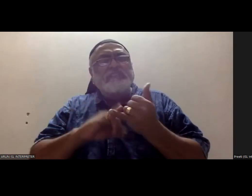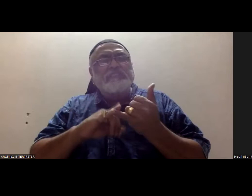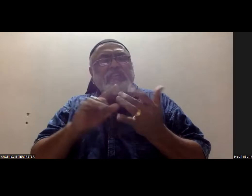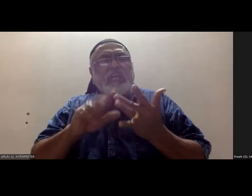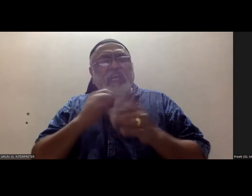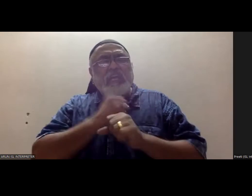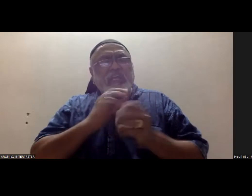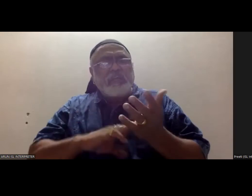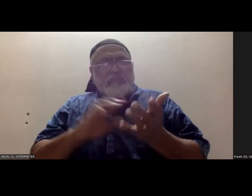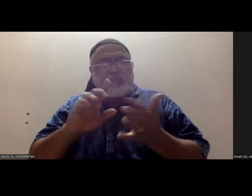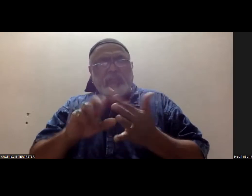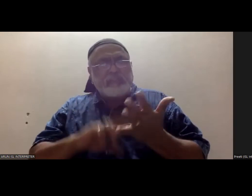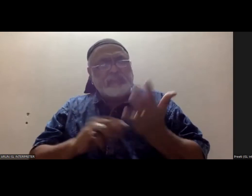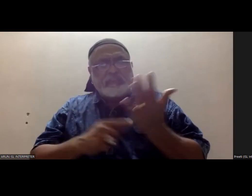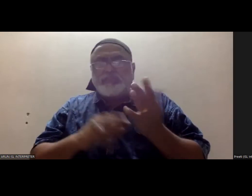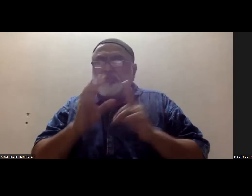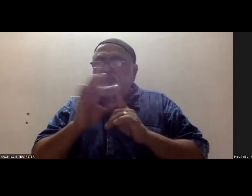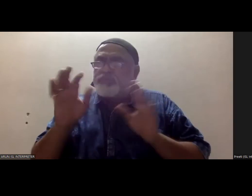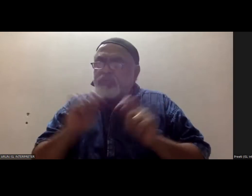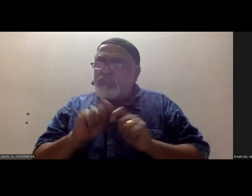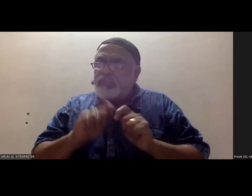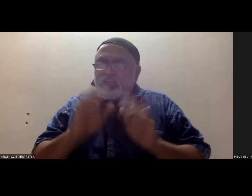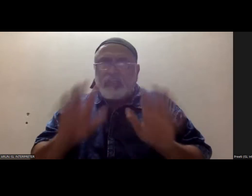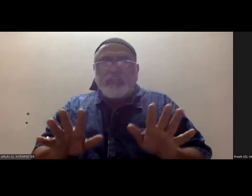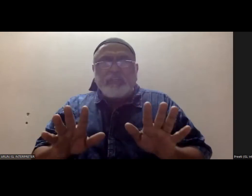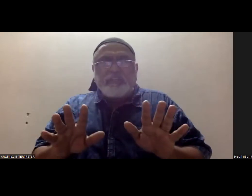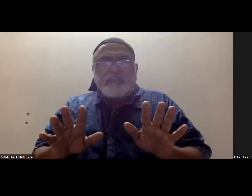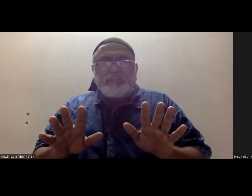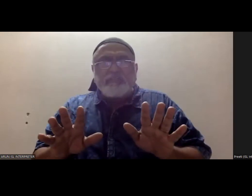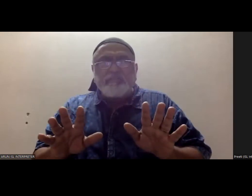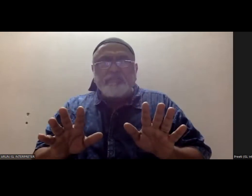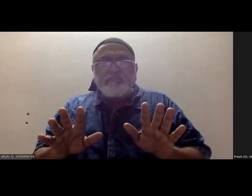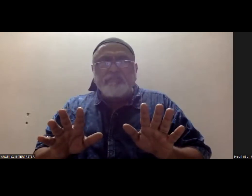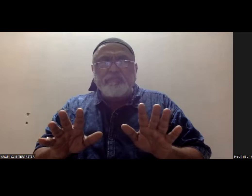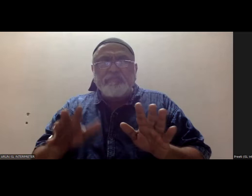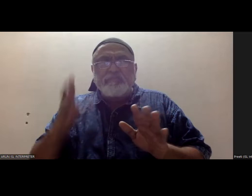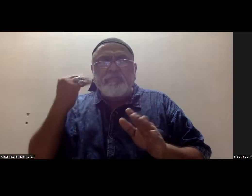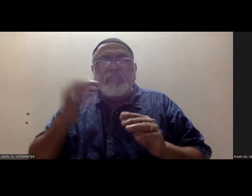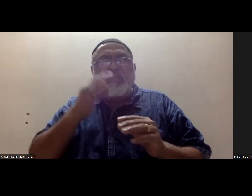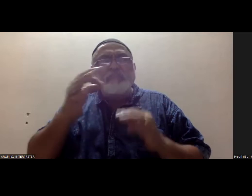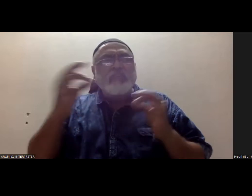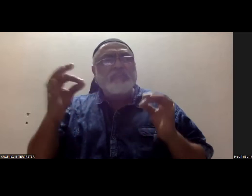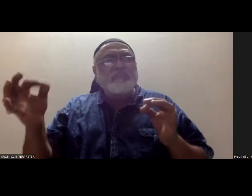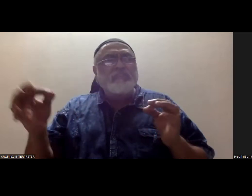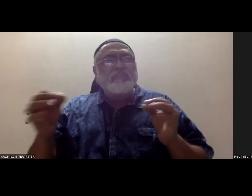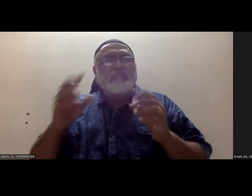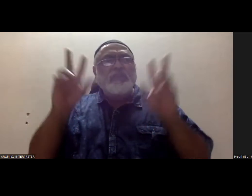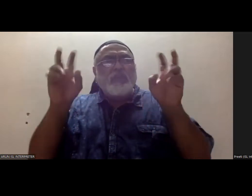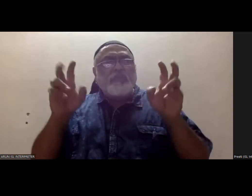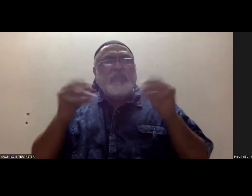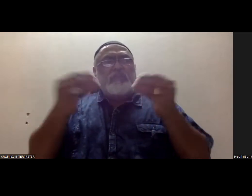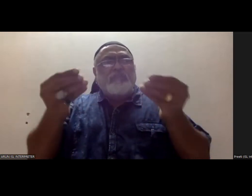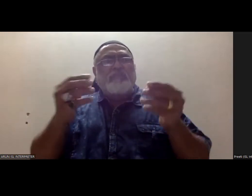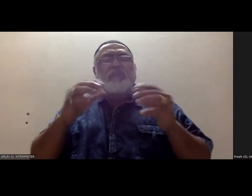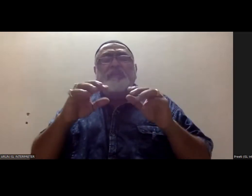yet, to be honest. Not yet, sir. Not Still yet. preparing for the So semester see, exams. the reason why we have asked you all to submit your topics and start working